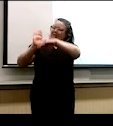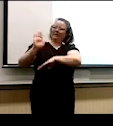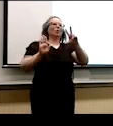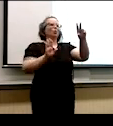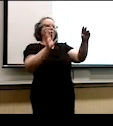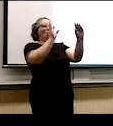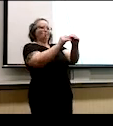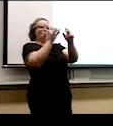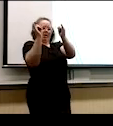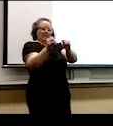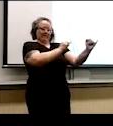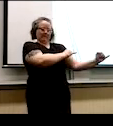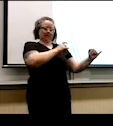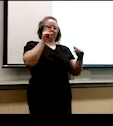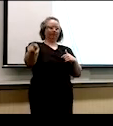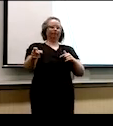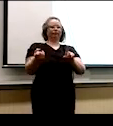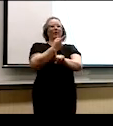Parkwood.